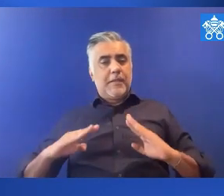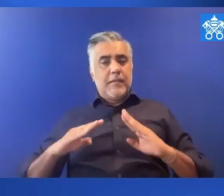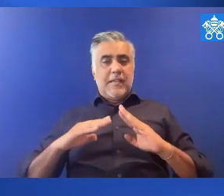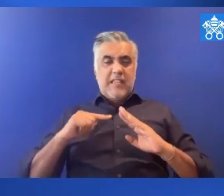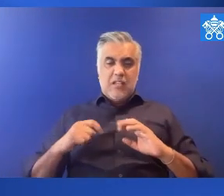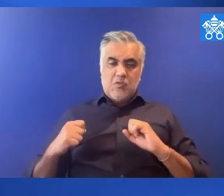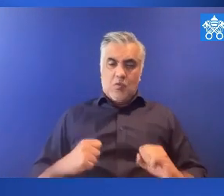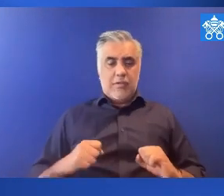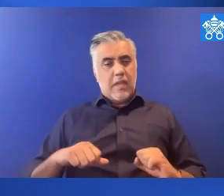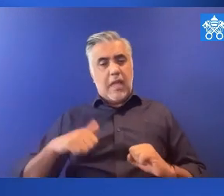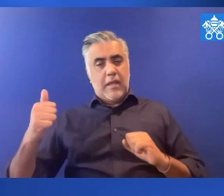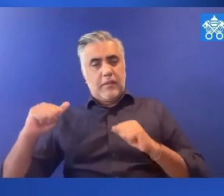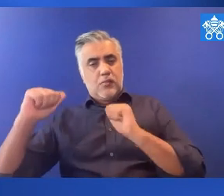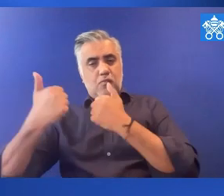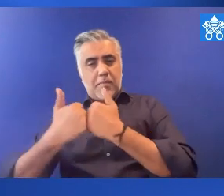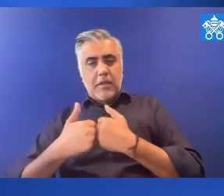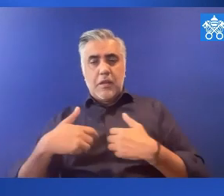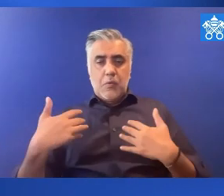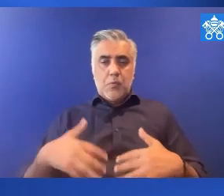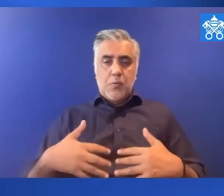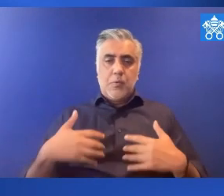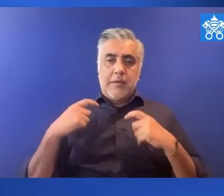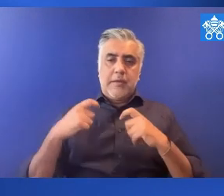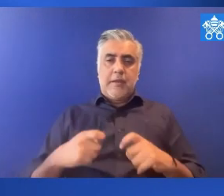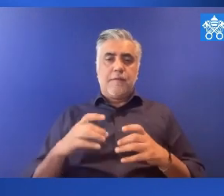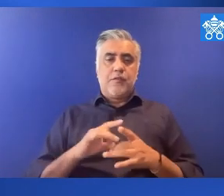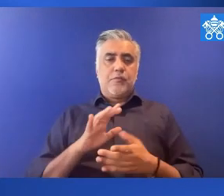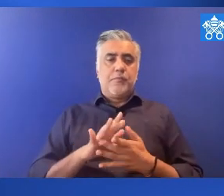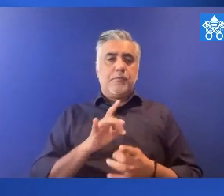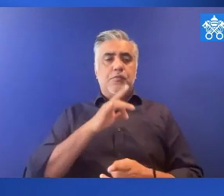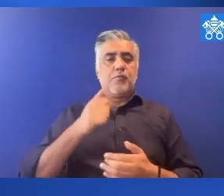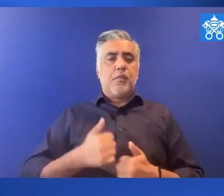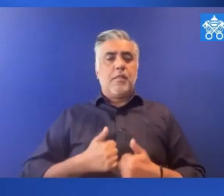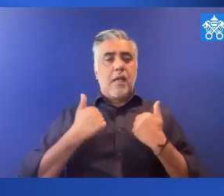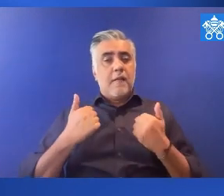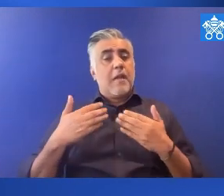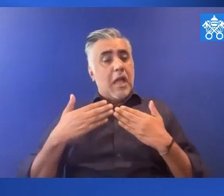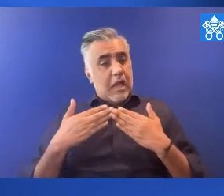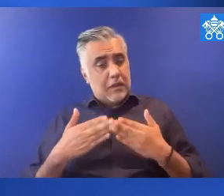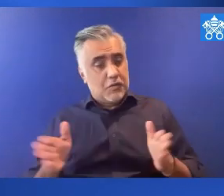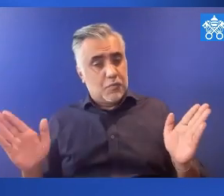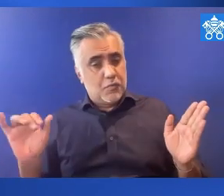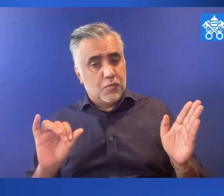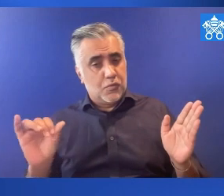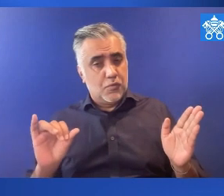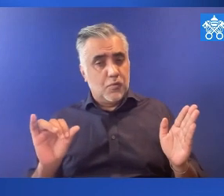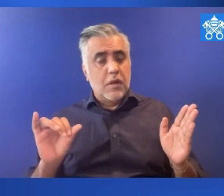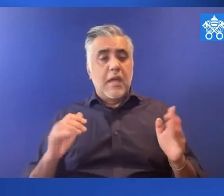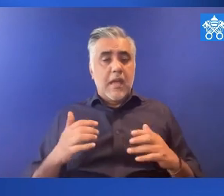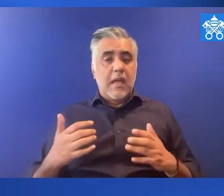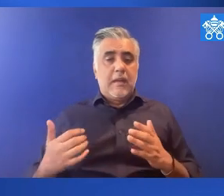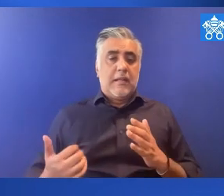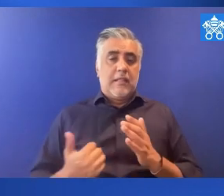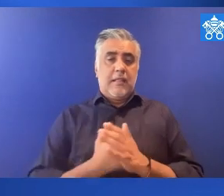a peace that is stronger than any trial. It is therefore a tremendous gift for the spiritual life as well as life